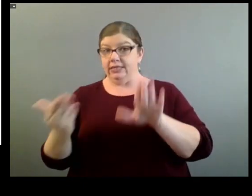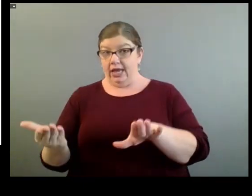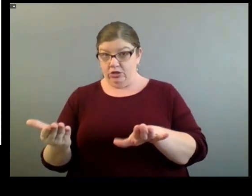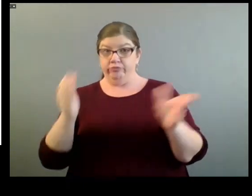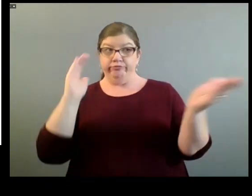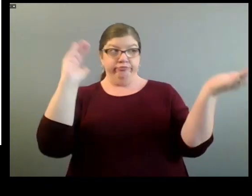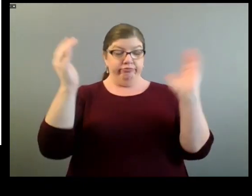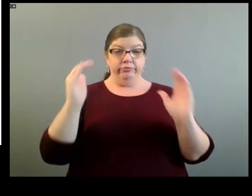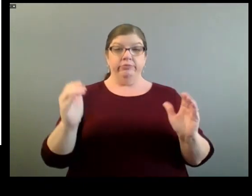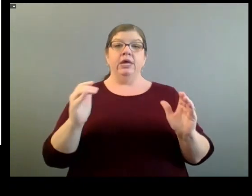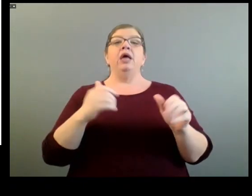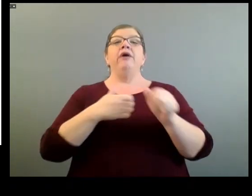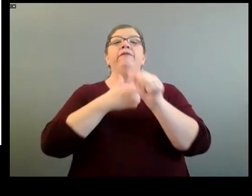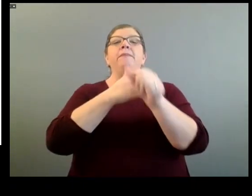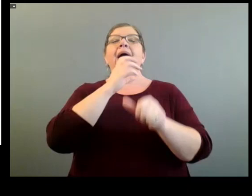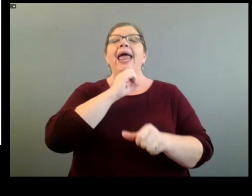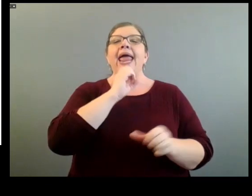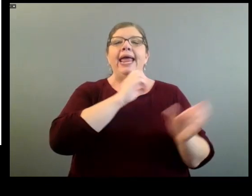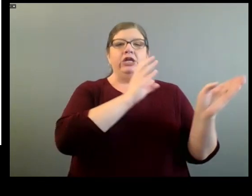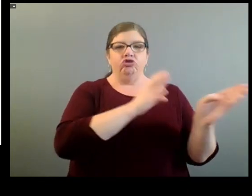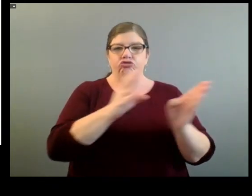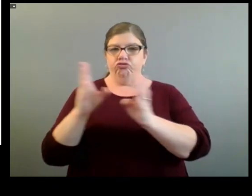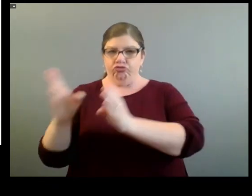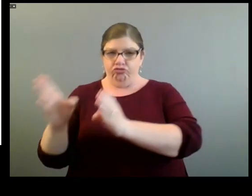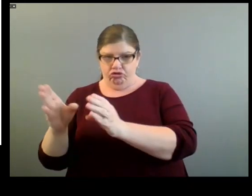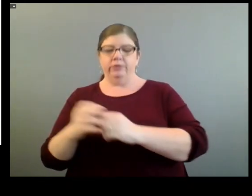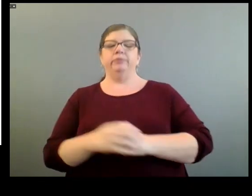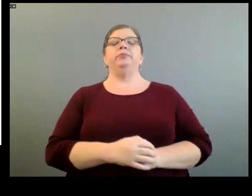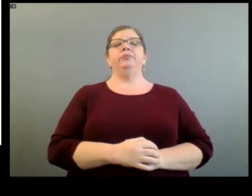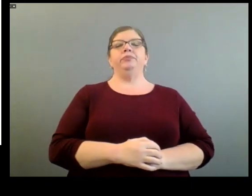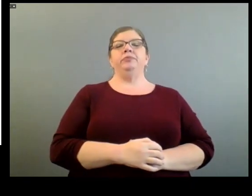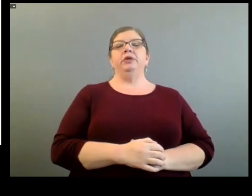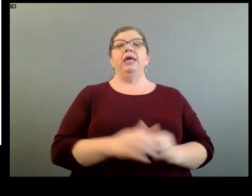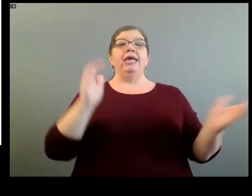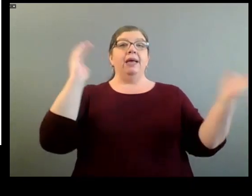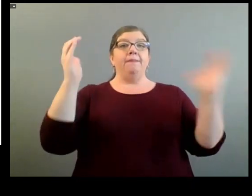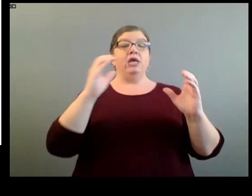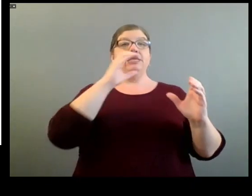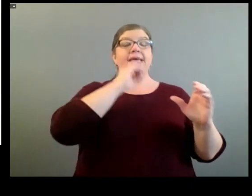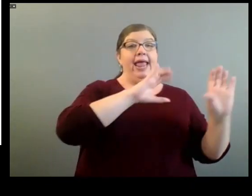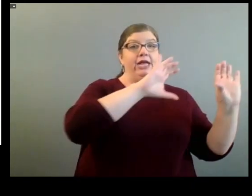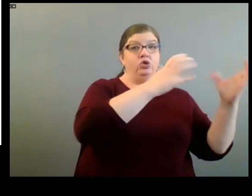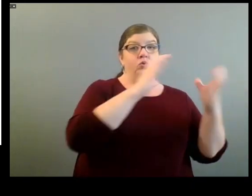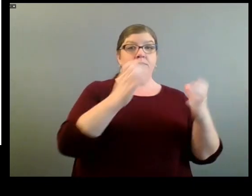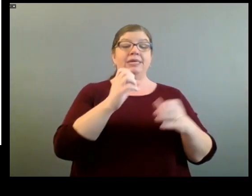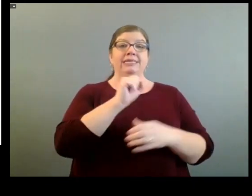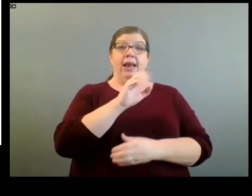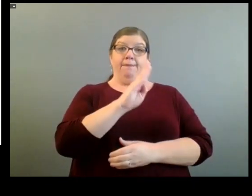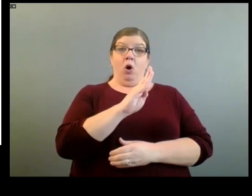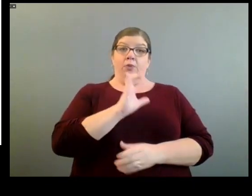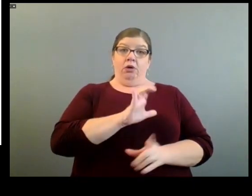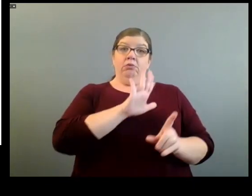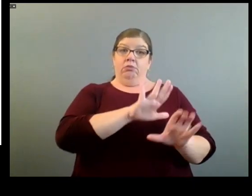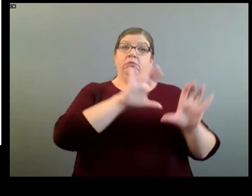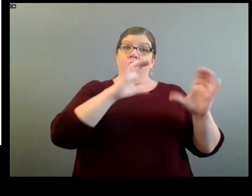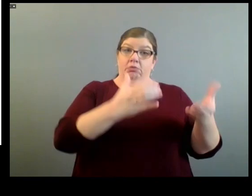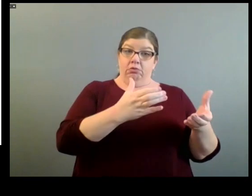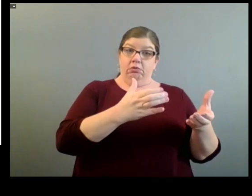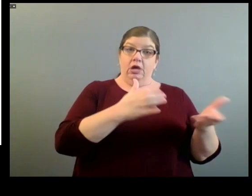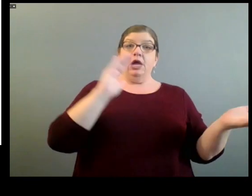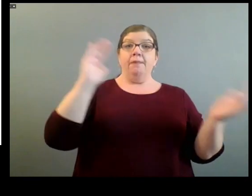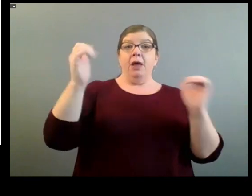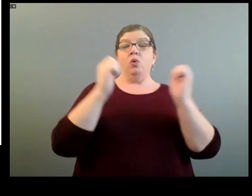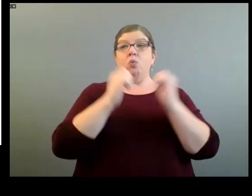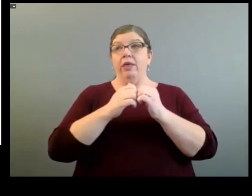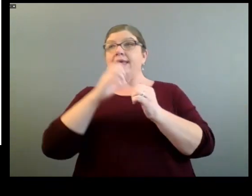by age. The figure compares the age groups of Santa Barbara County population to the age group of